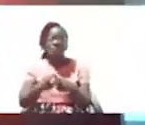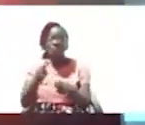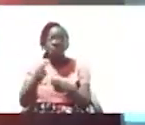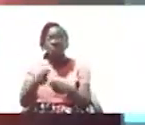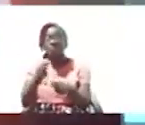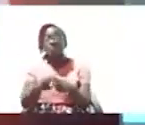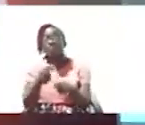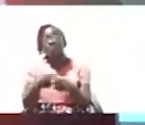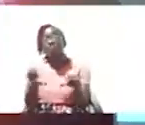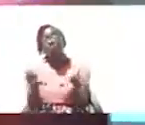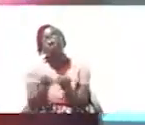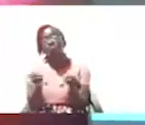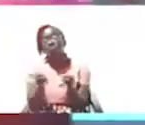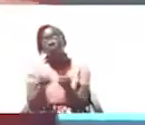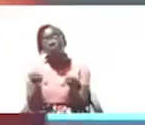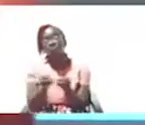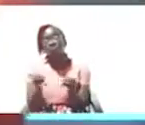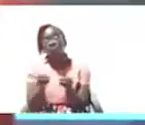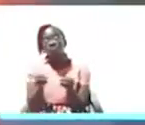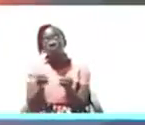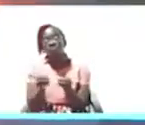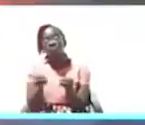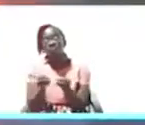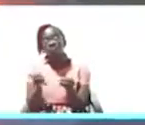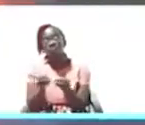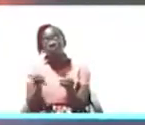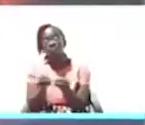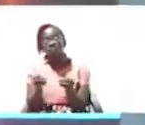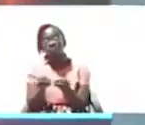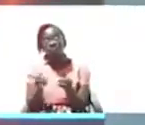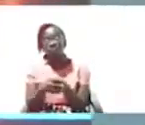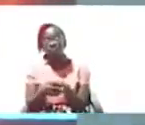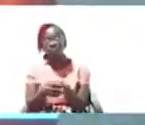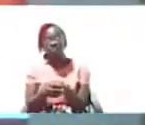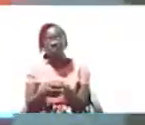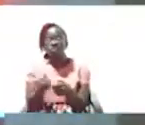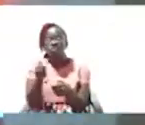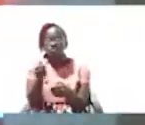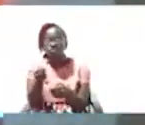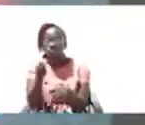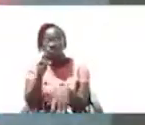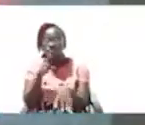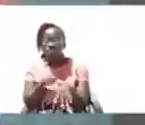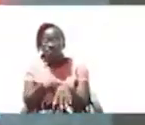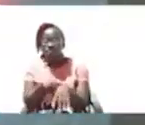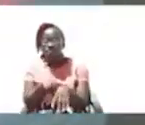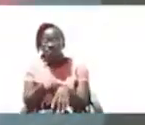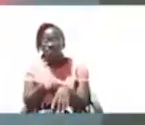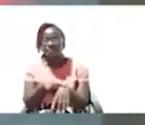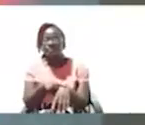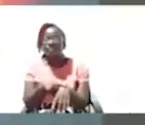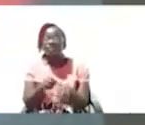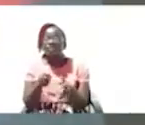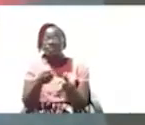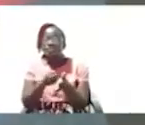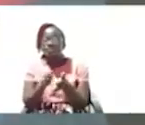EXX. Now the account post, no? We add EX to your post.